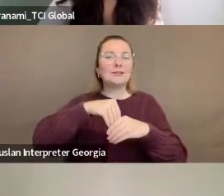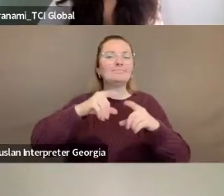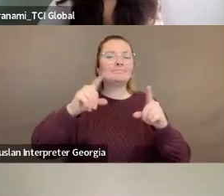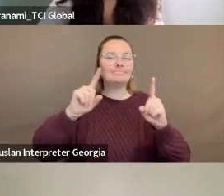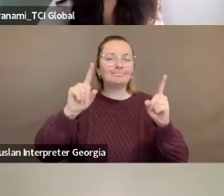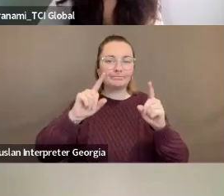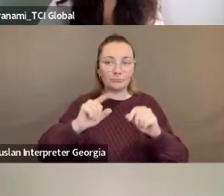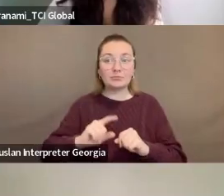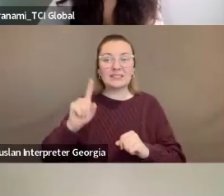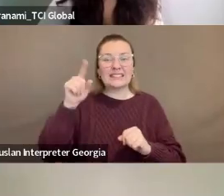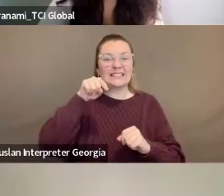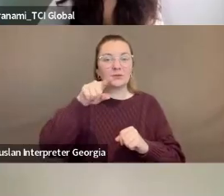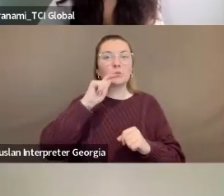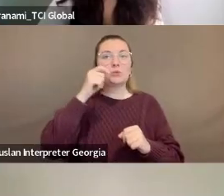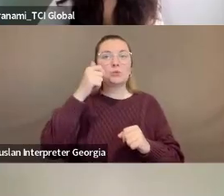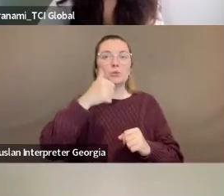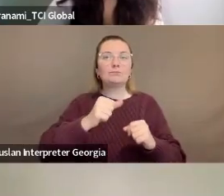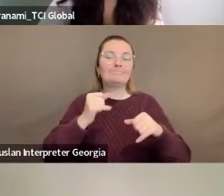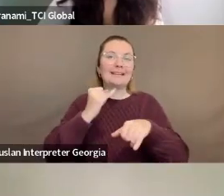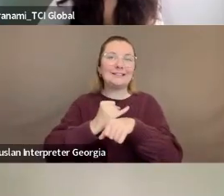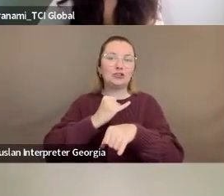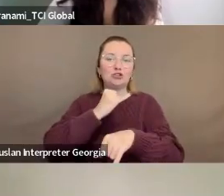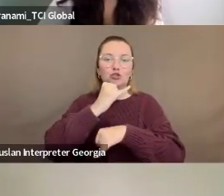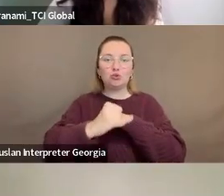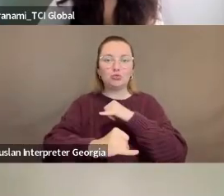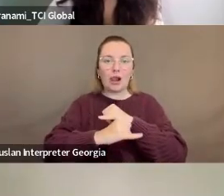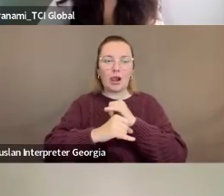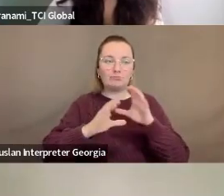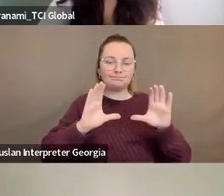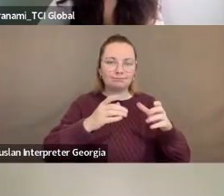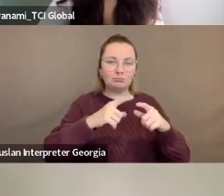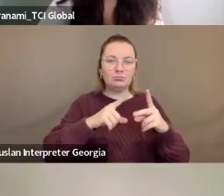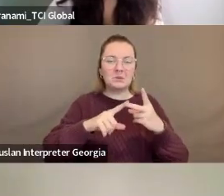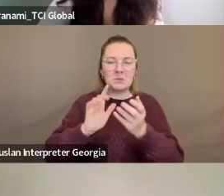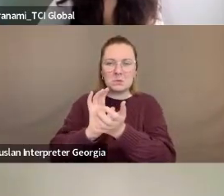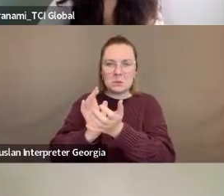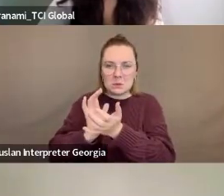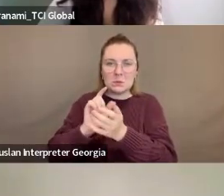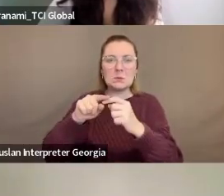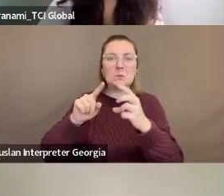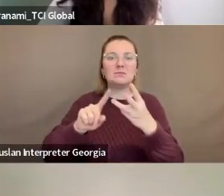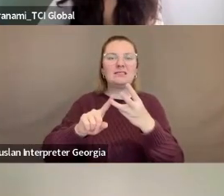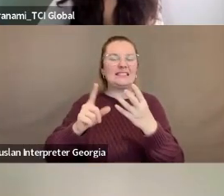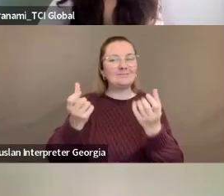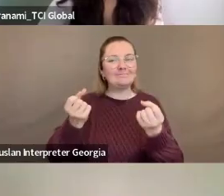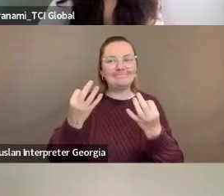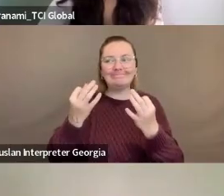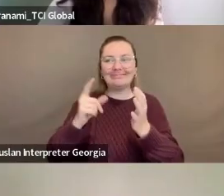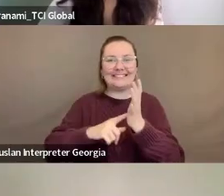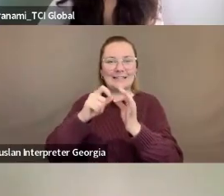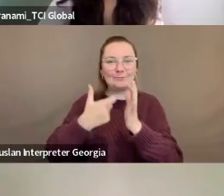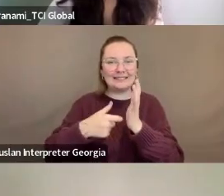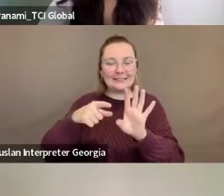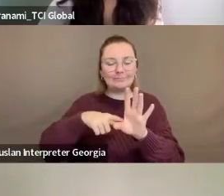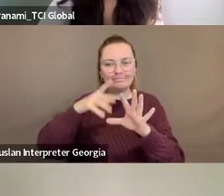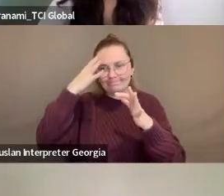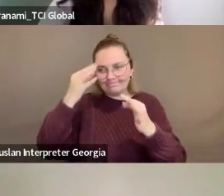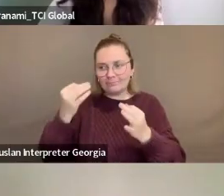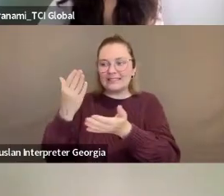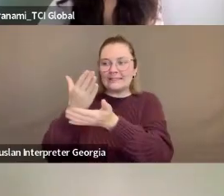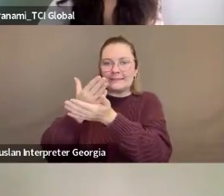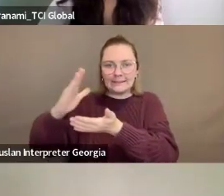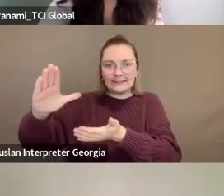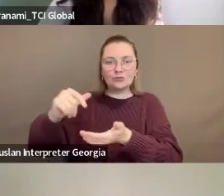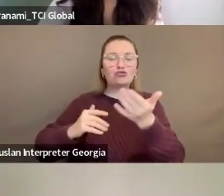Today's discussion will refer to institutionalisation, coercion, deprivation of liberty, exclusion, and rights